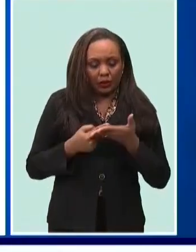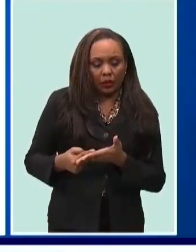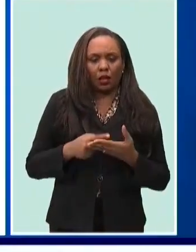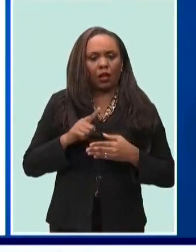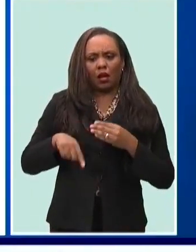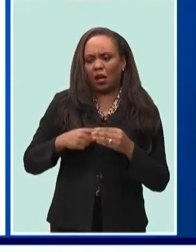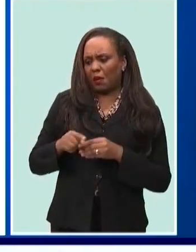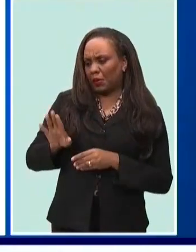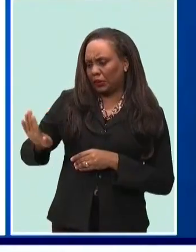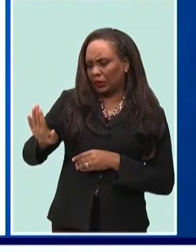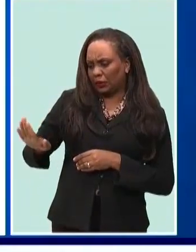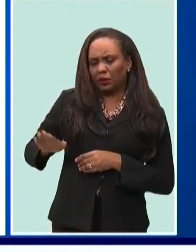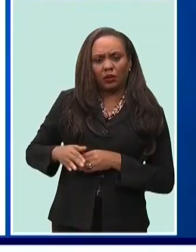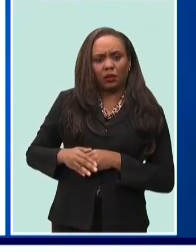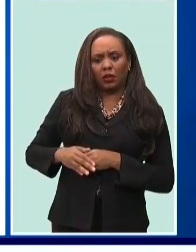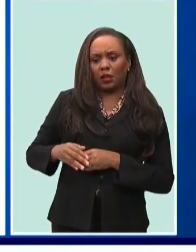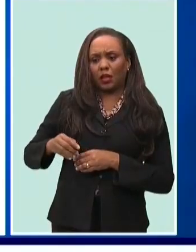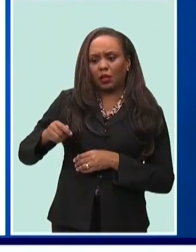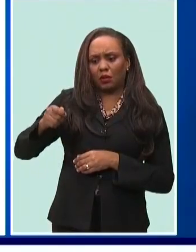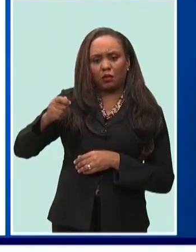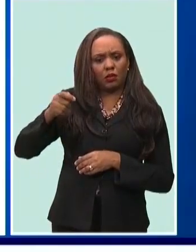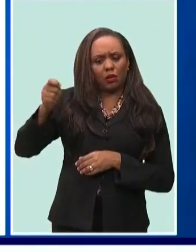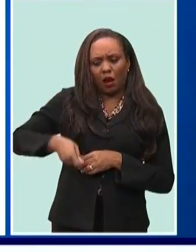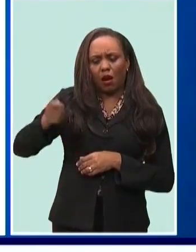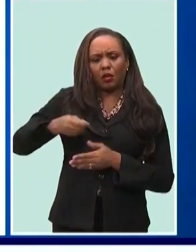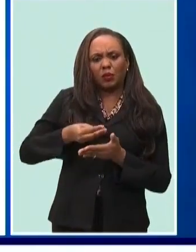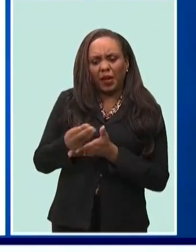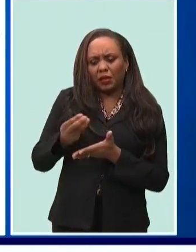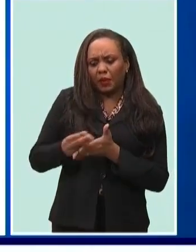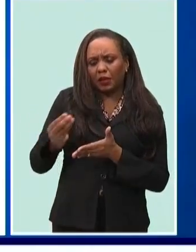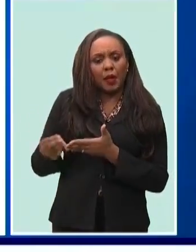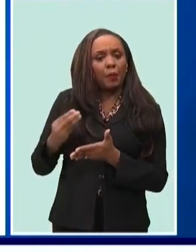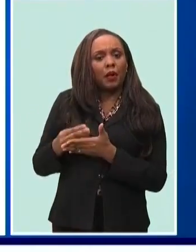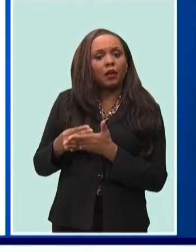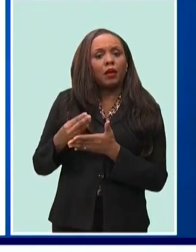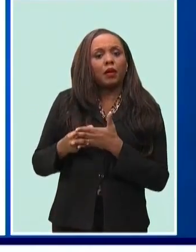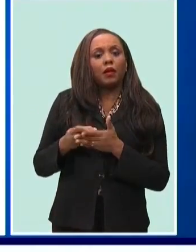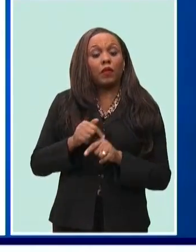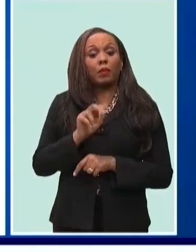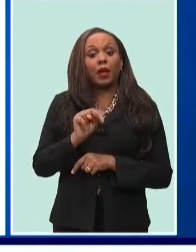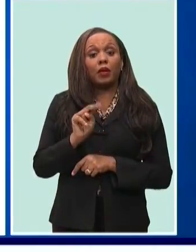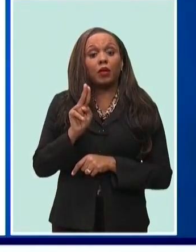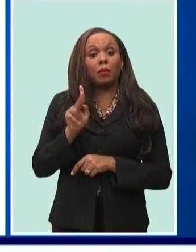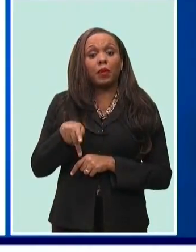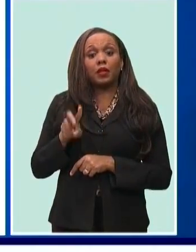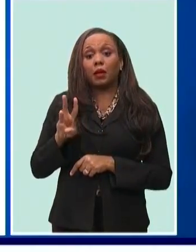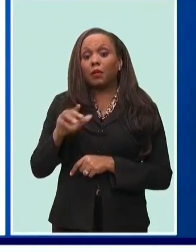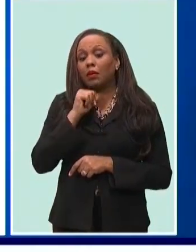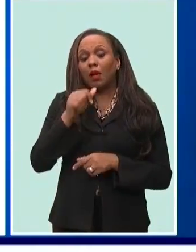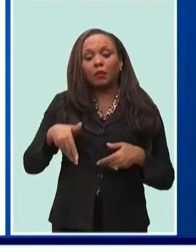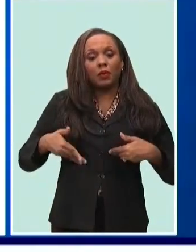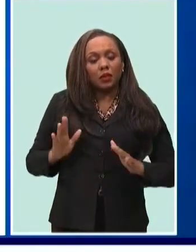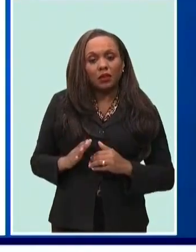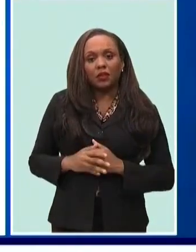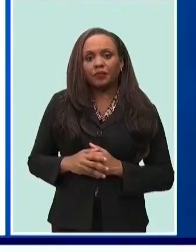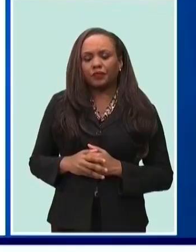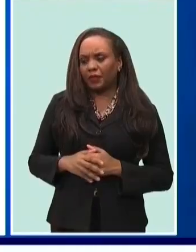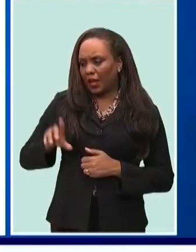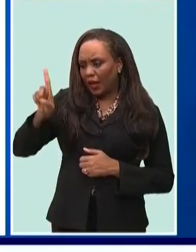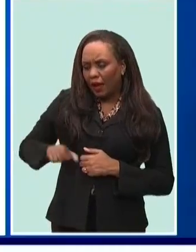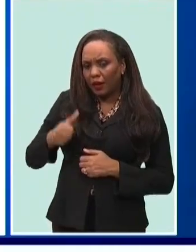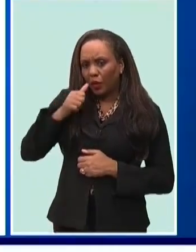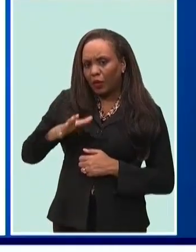her without the council's approval. Another contested statement is that the council instructed Ms. Smith to give an account